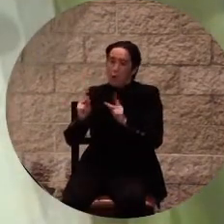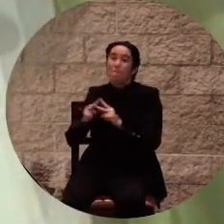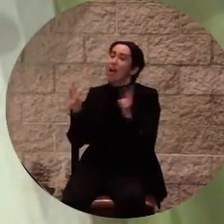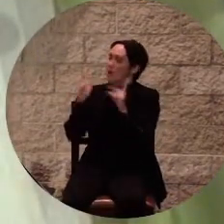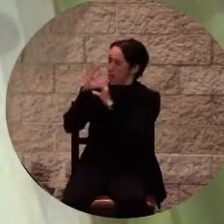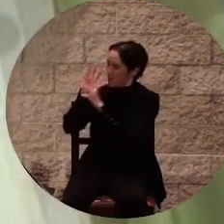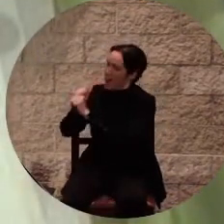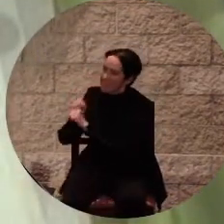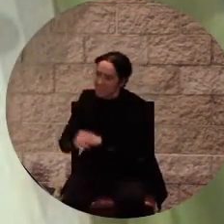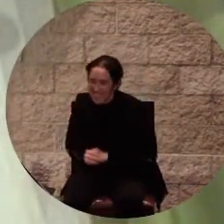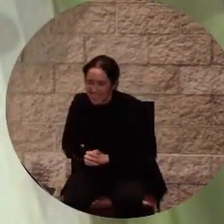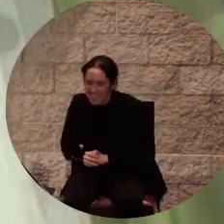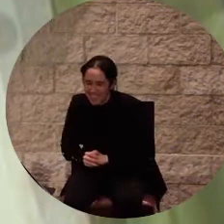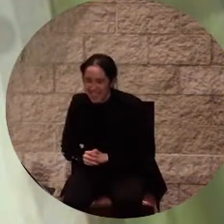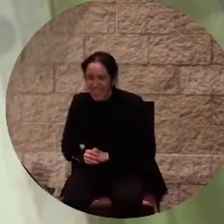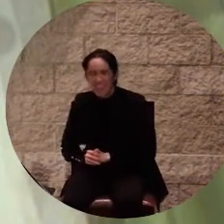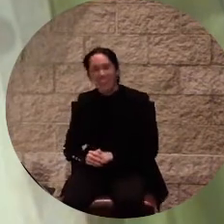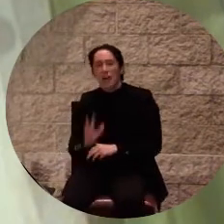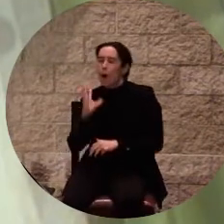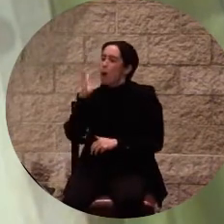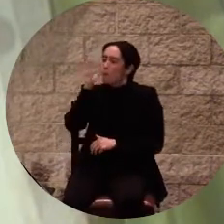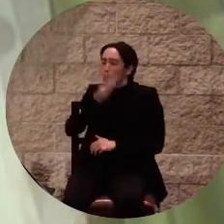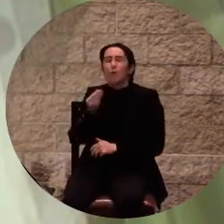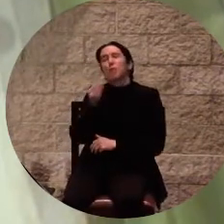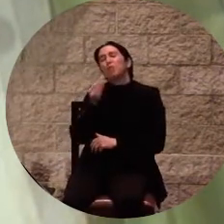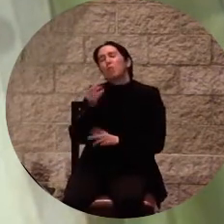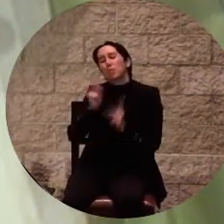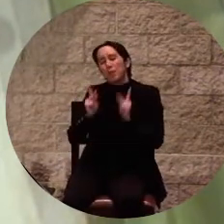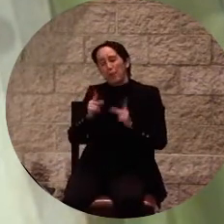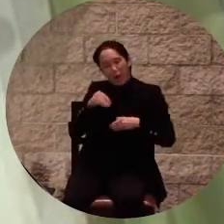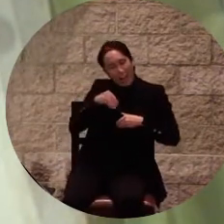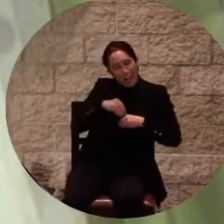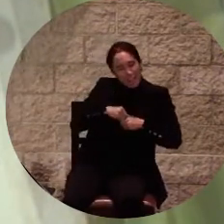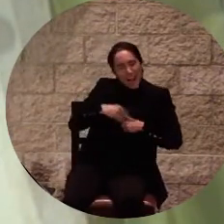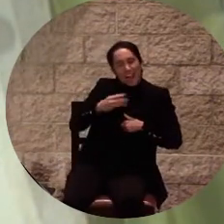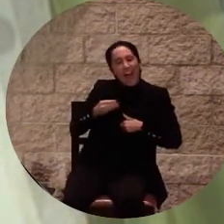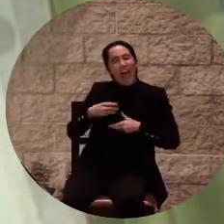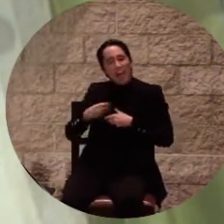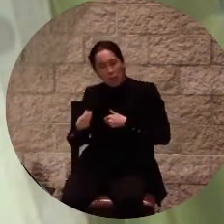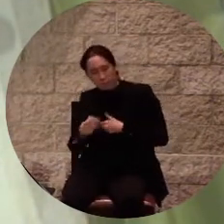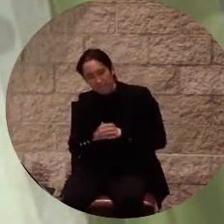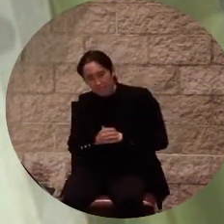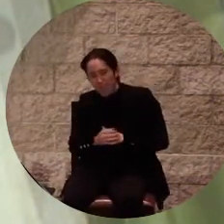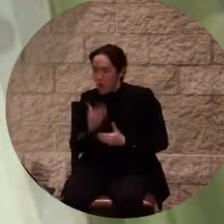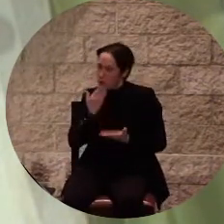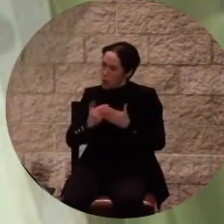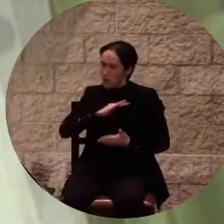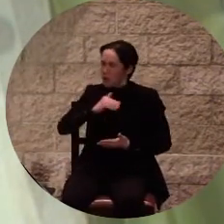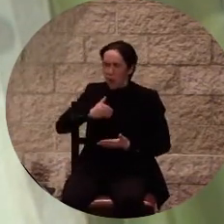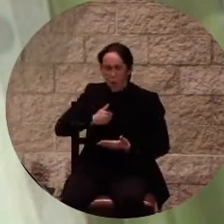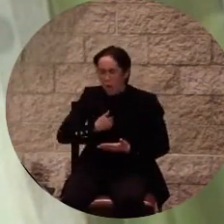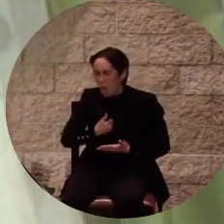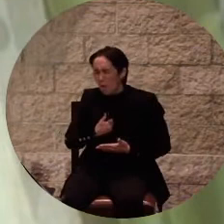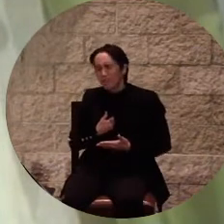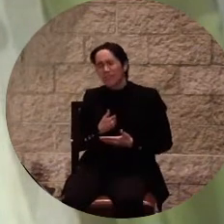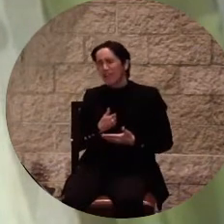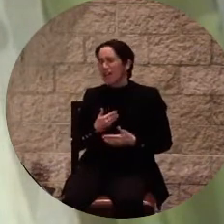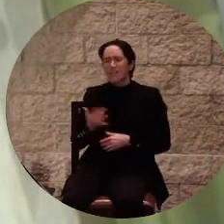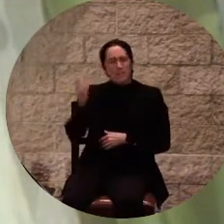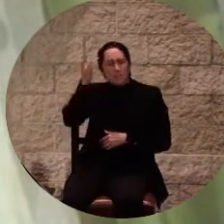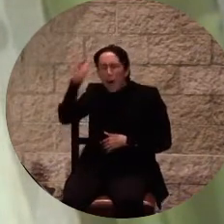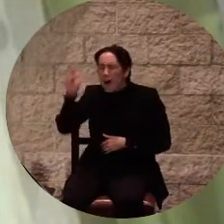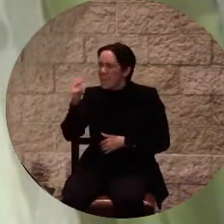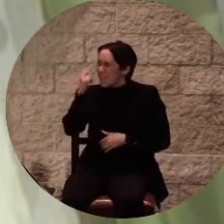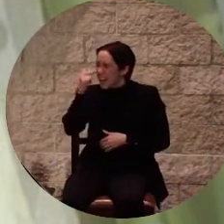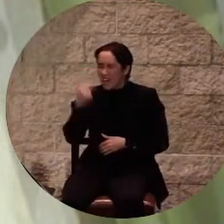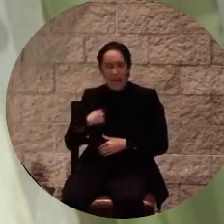inside and out. Beautiful hearts, good souls, smart and funny. So I've been enjoying